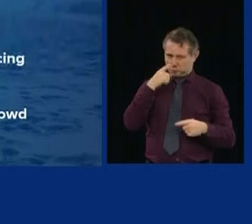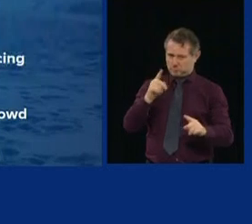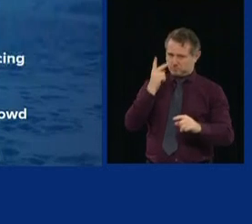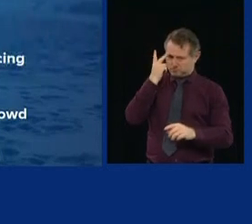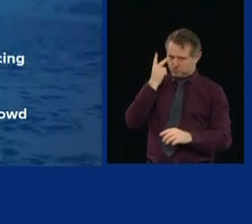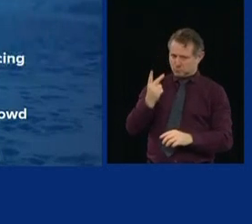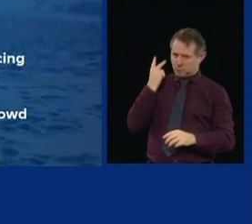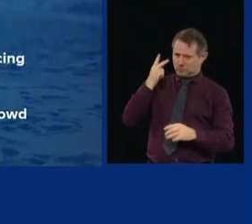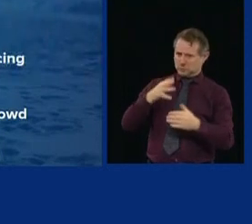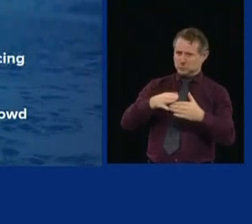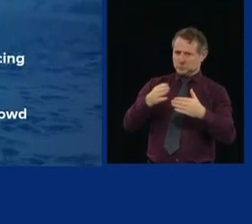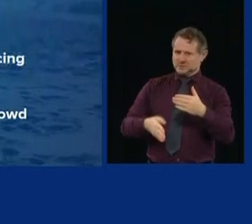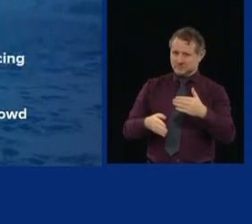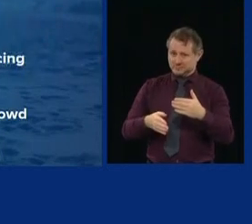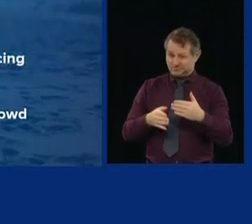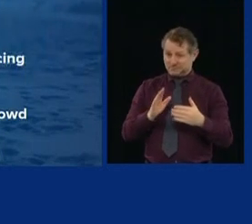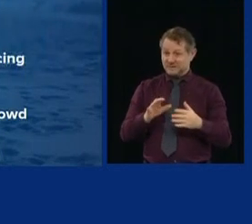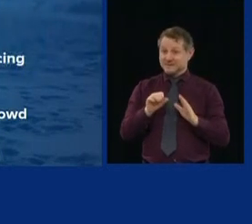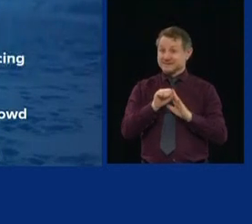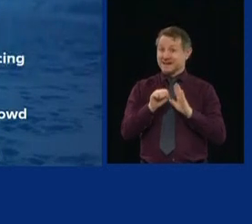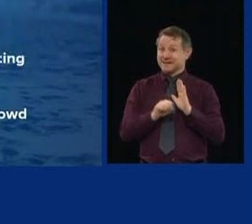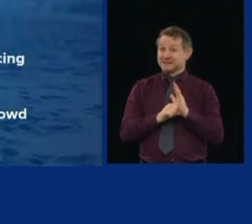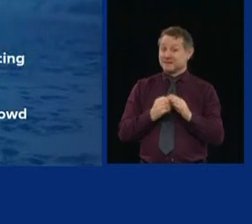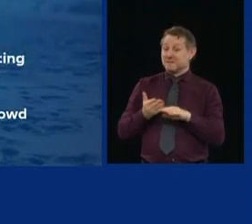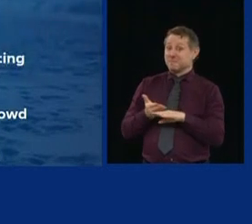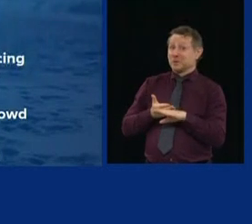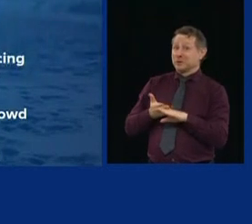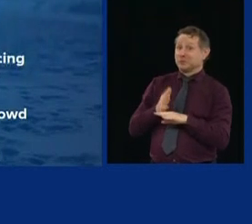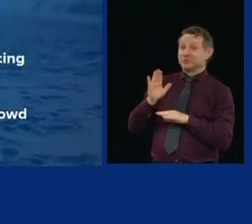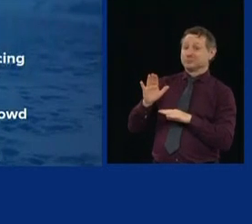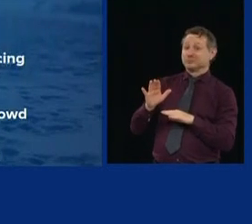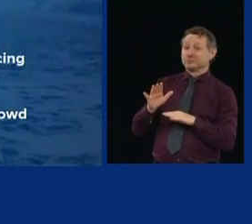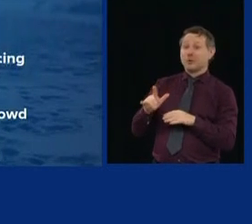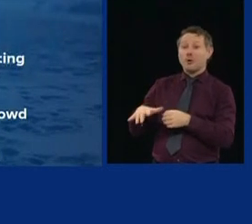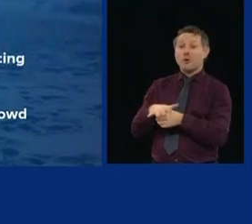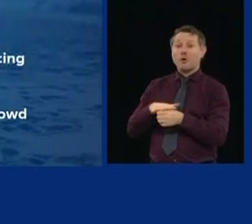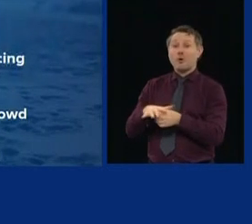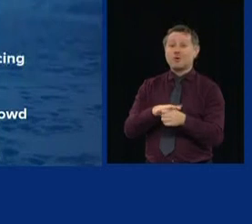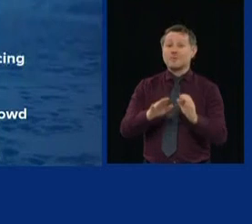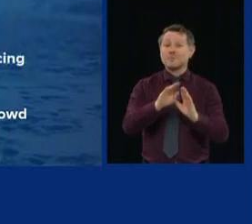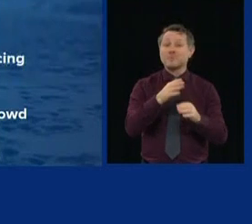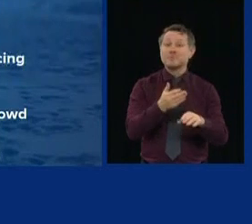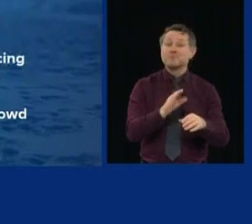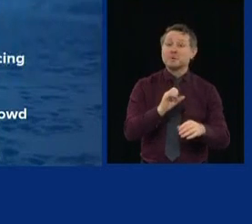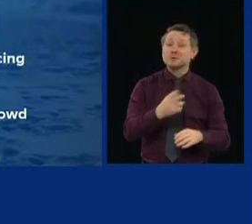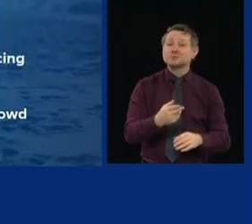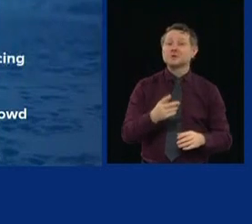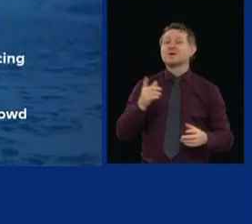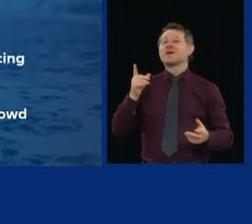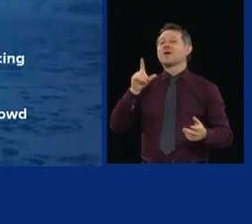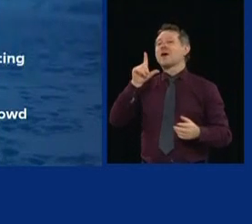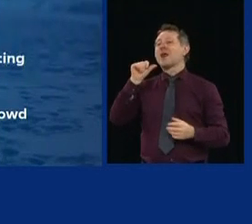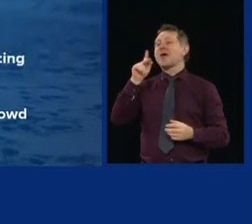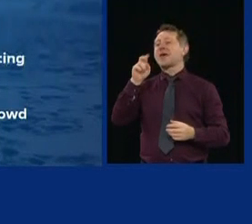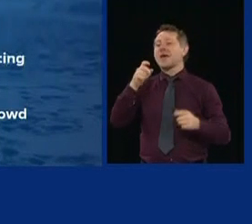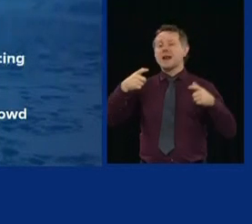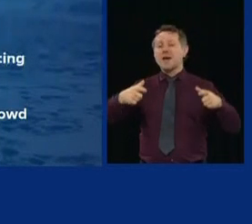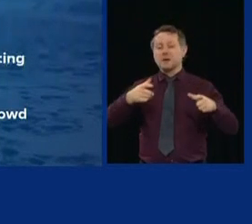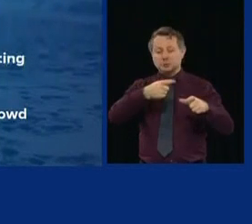That includes local beaches, lake shores. It does not include pools. Pools are